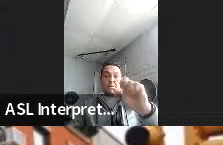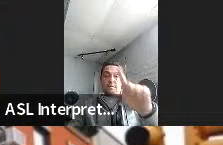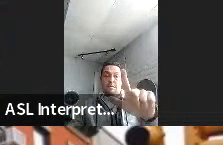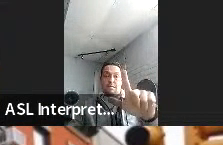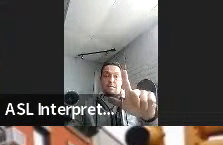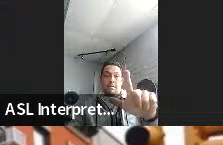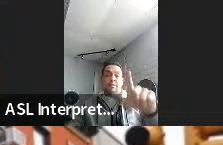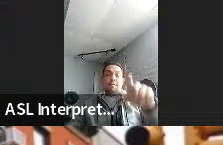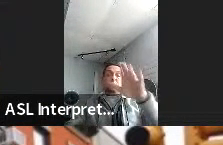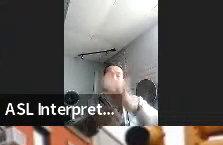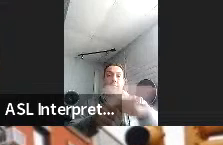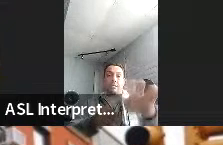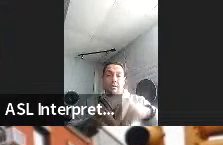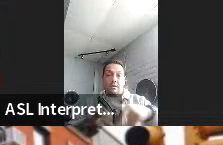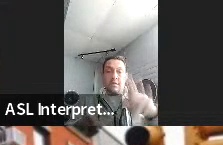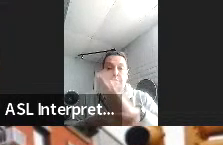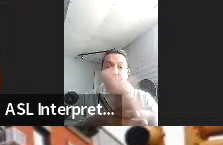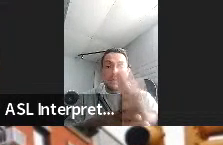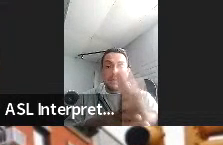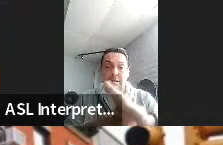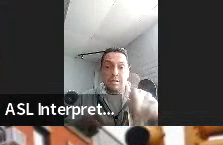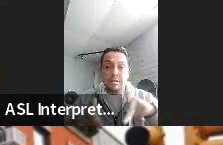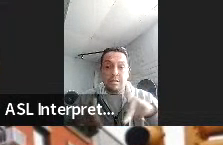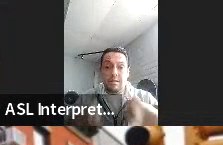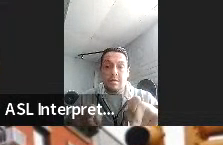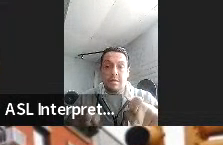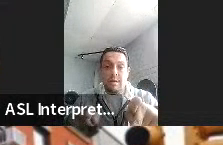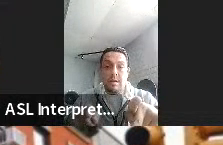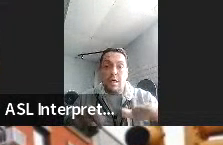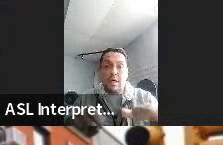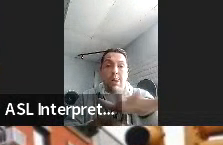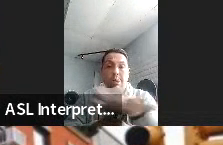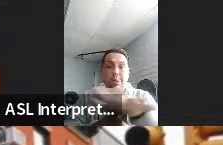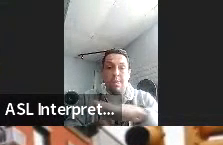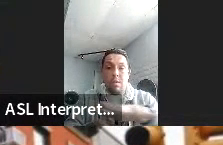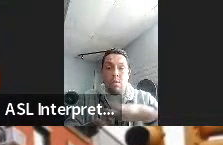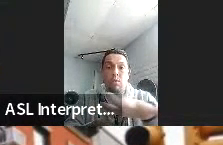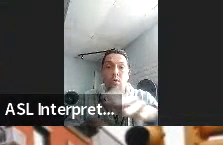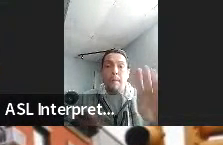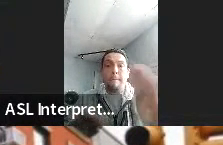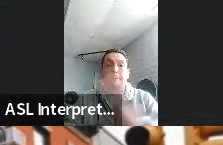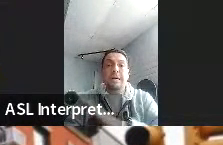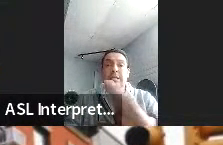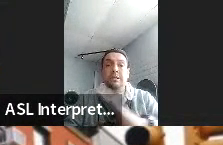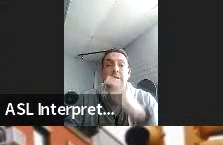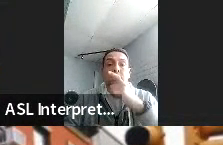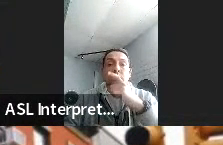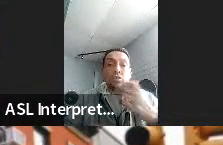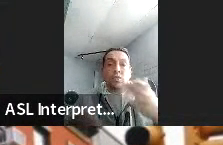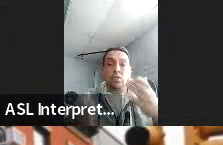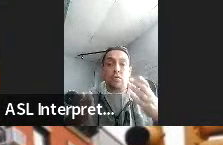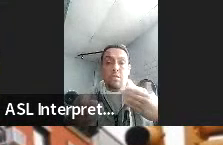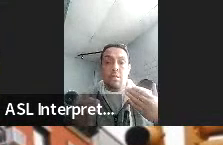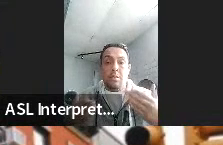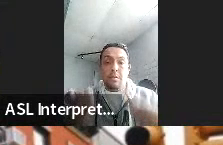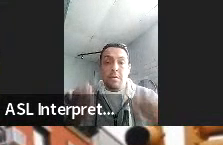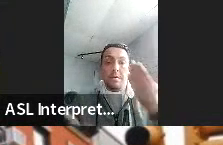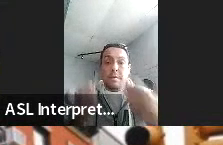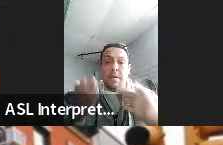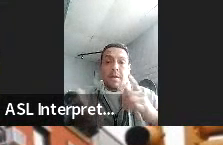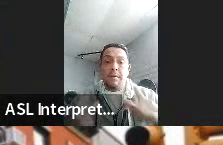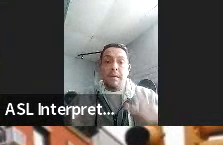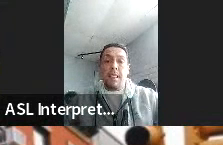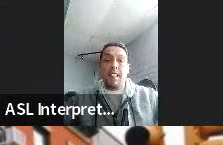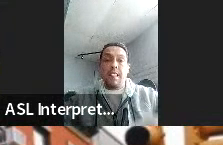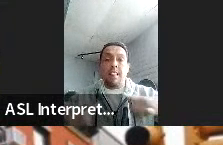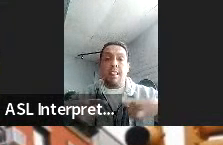businesses provide vital access to local goods and services for folks who might live farther away from the nearest commercial street. But many